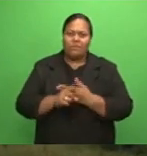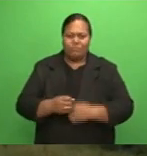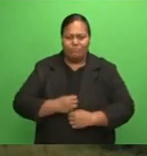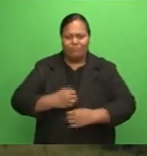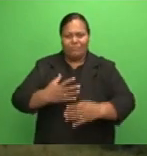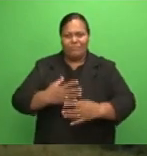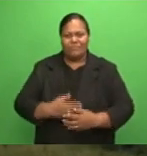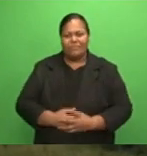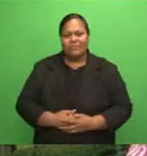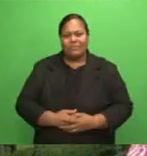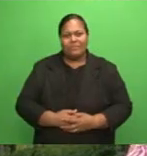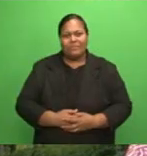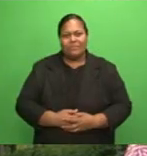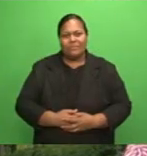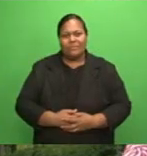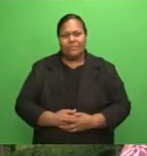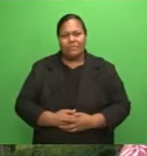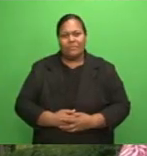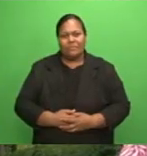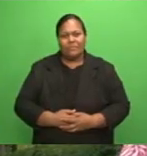quiet place.